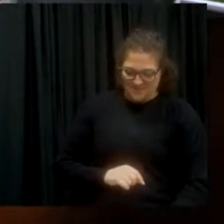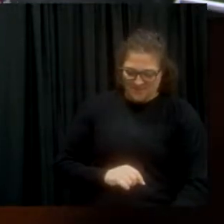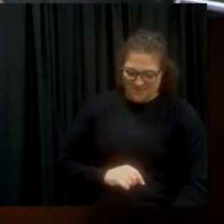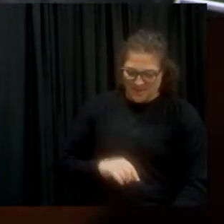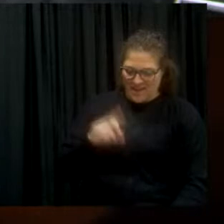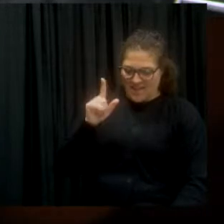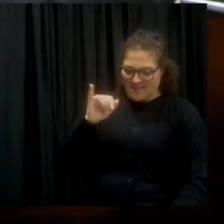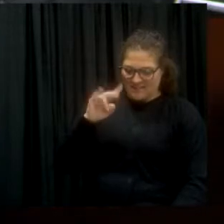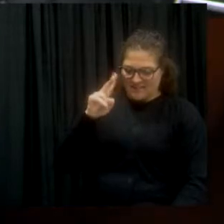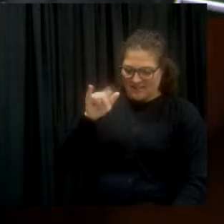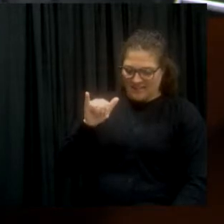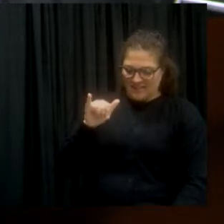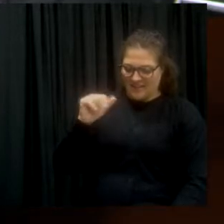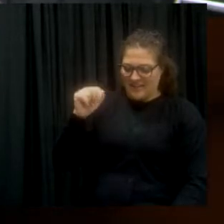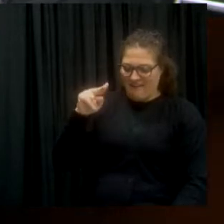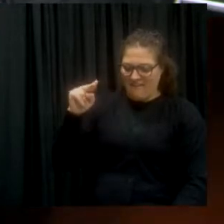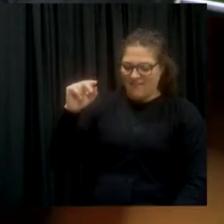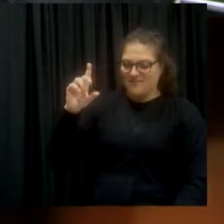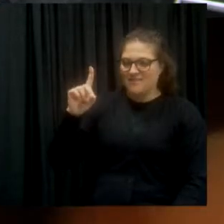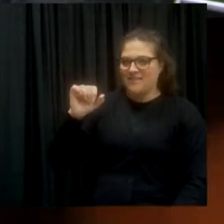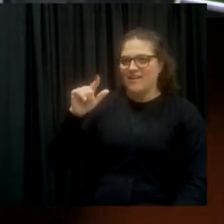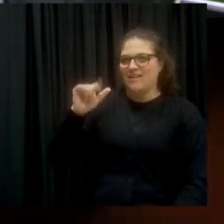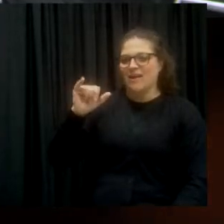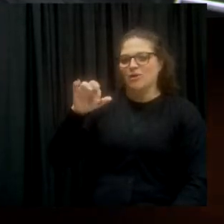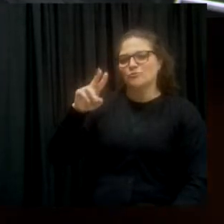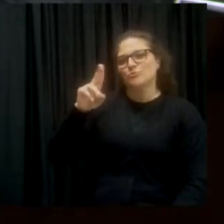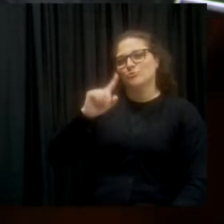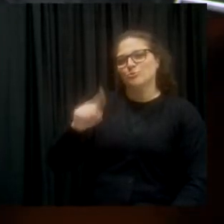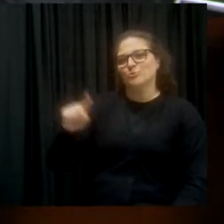Lillianne De La Cruz, cum laude.